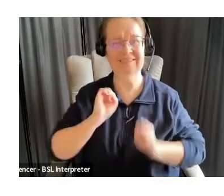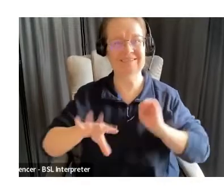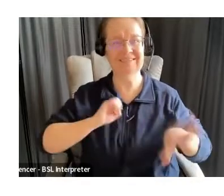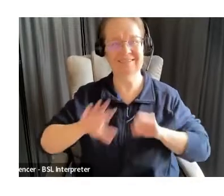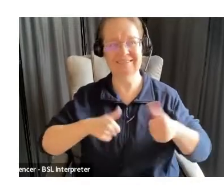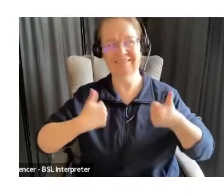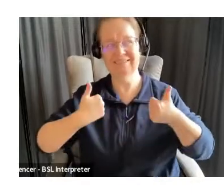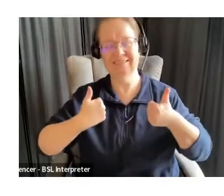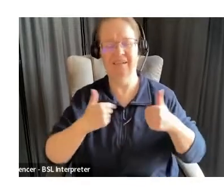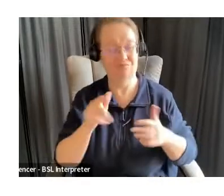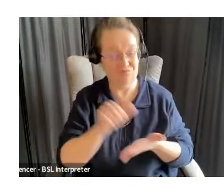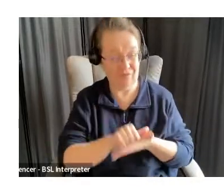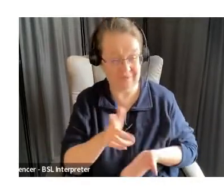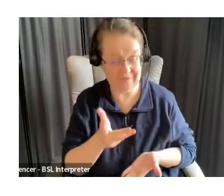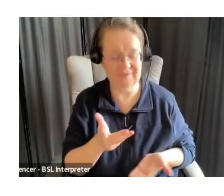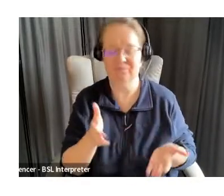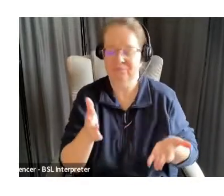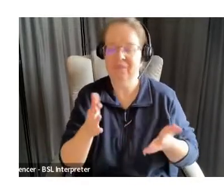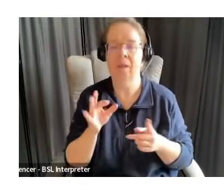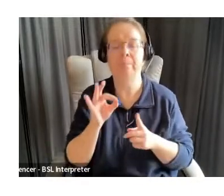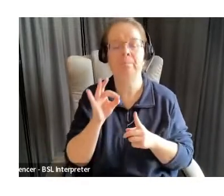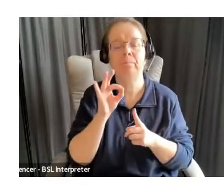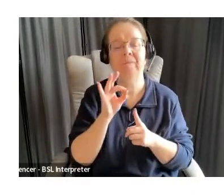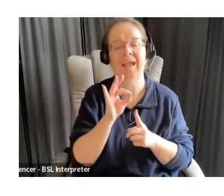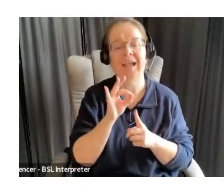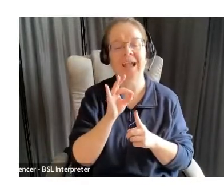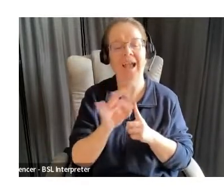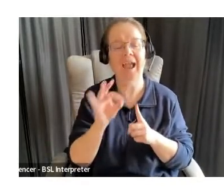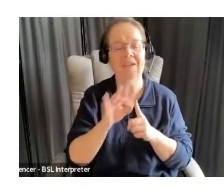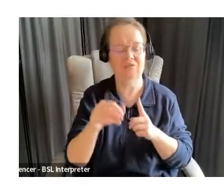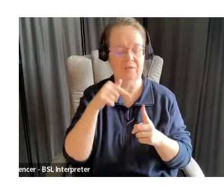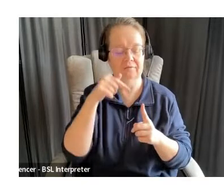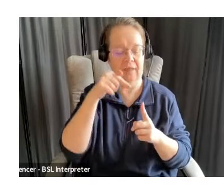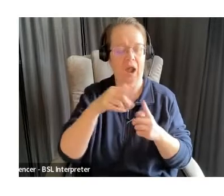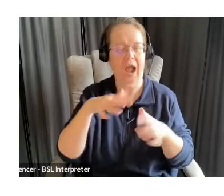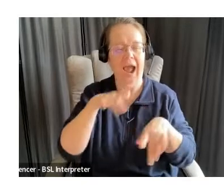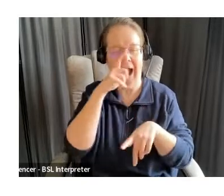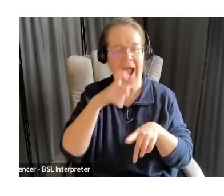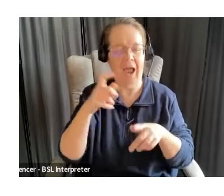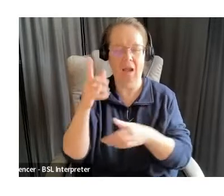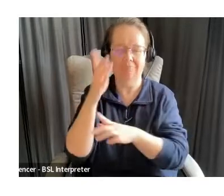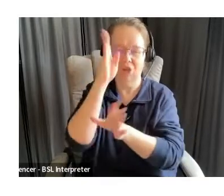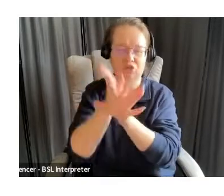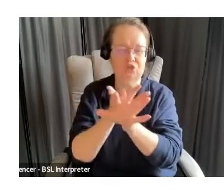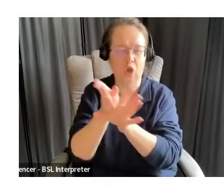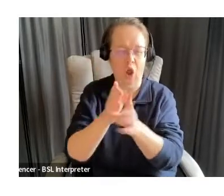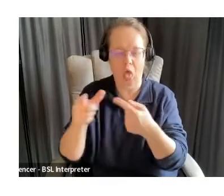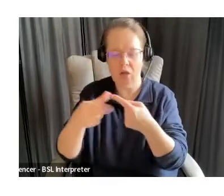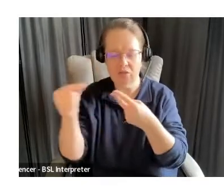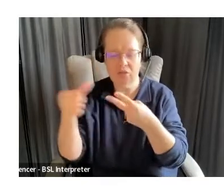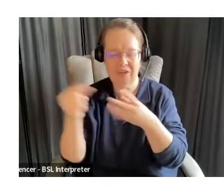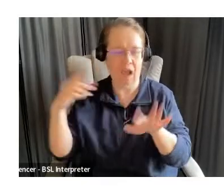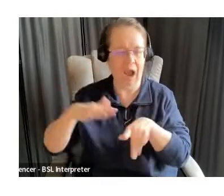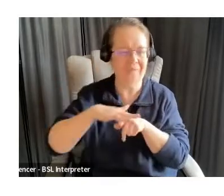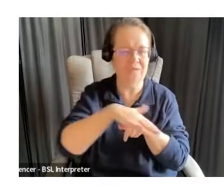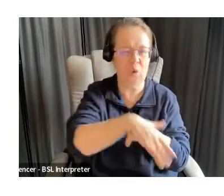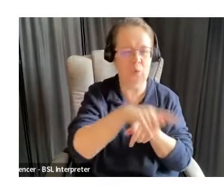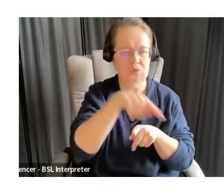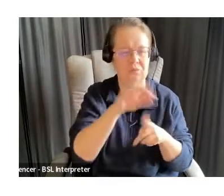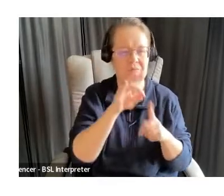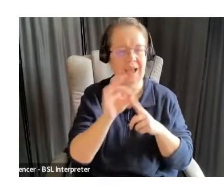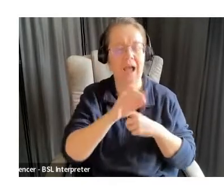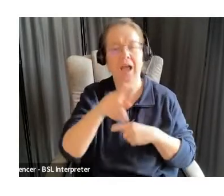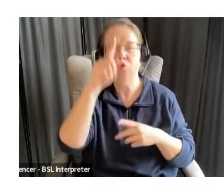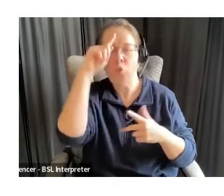thing. Interviews are influenced by psychological factors. By understanding the psychology of the